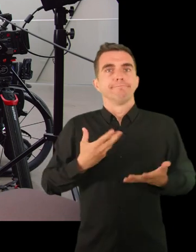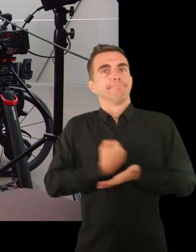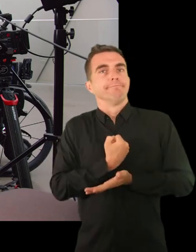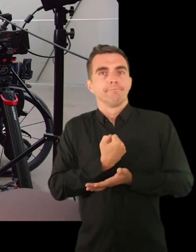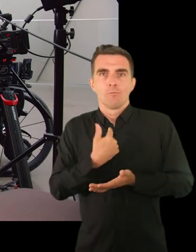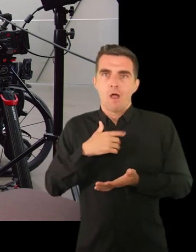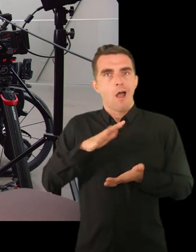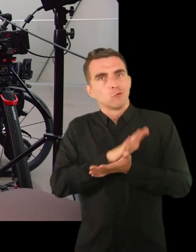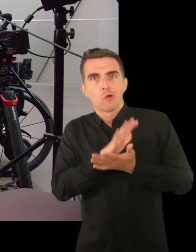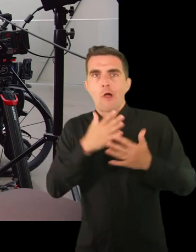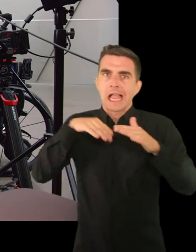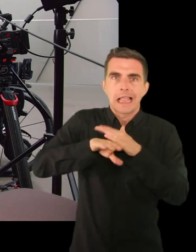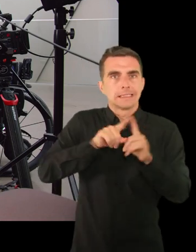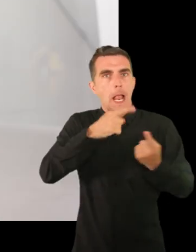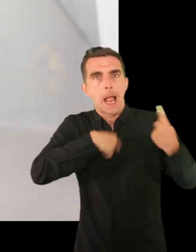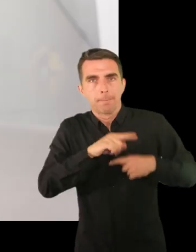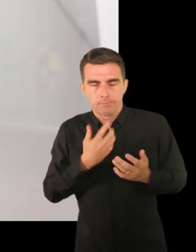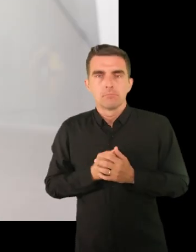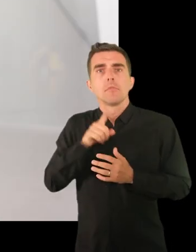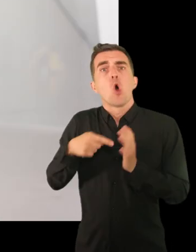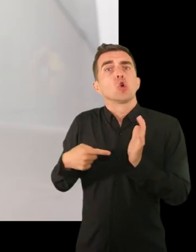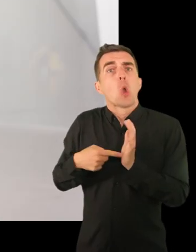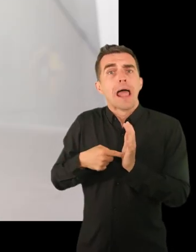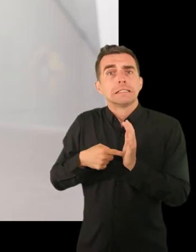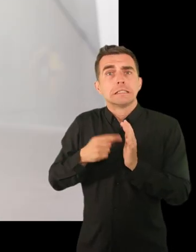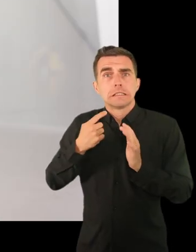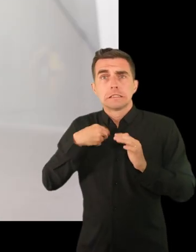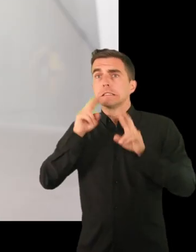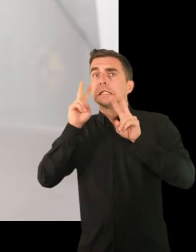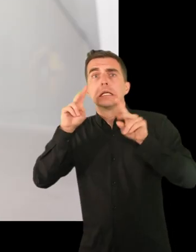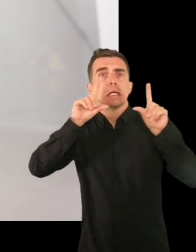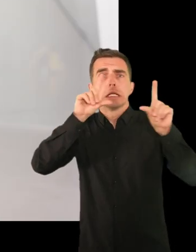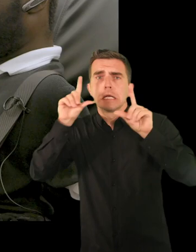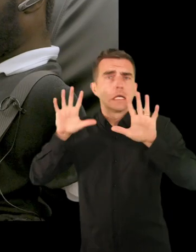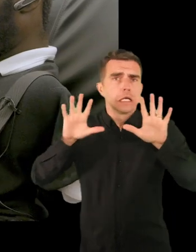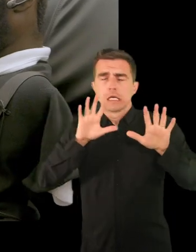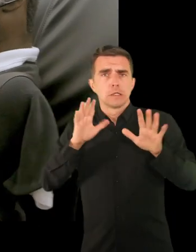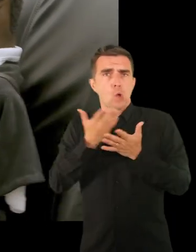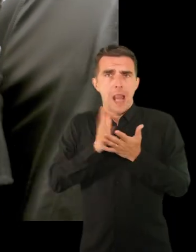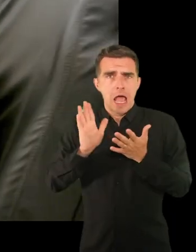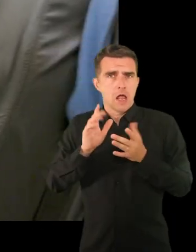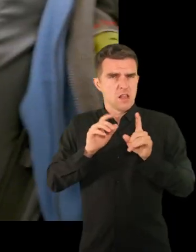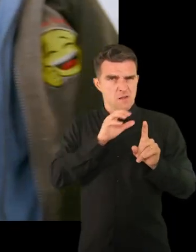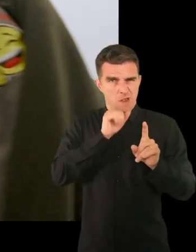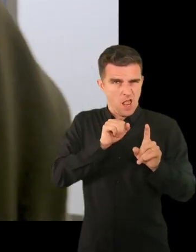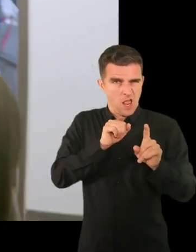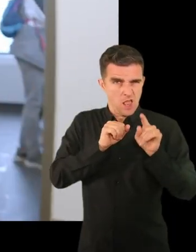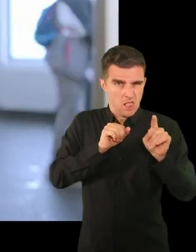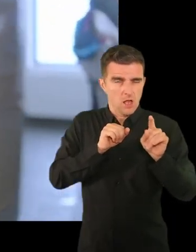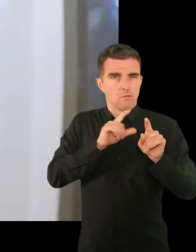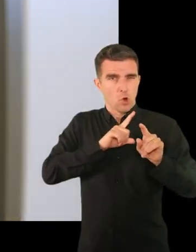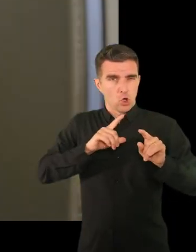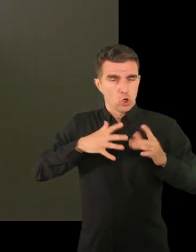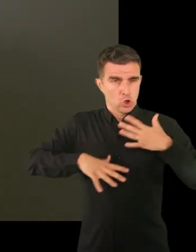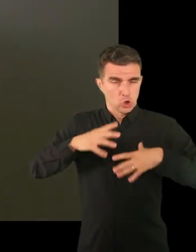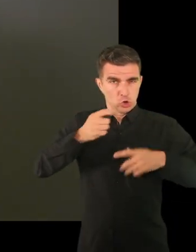I can enjoy and enter with everyone else. For the toilet signs, it's a bit confusing that the male side, I think it was